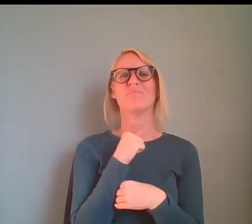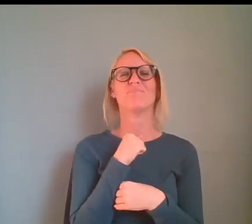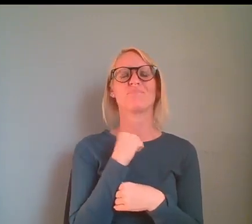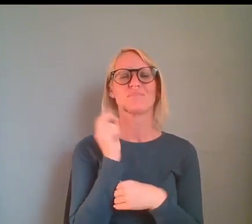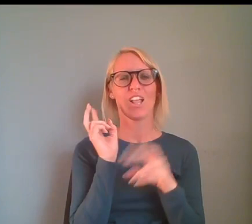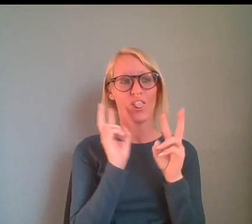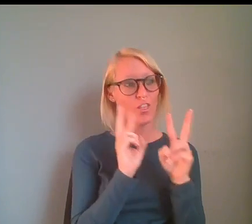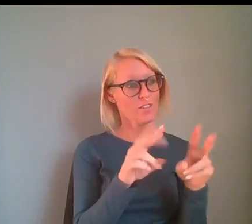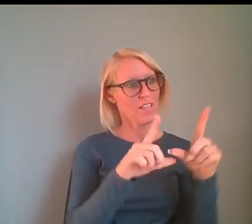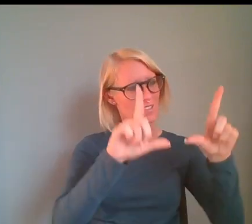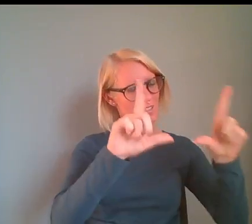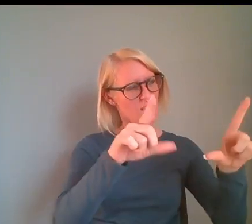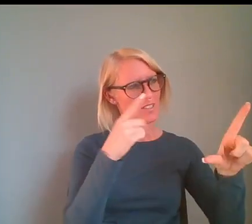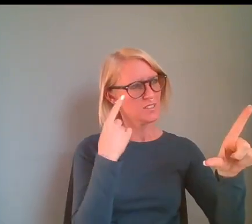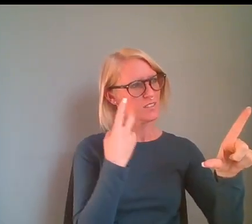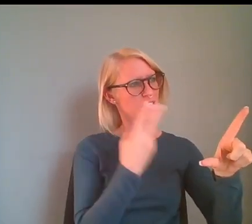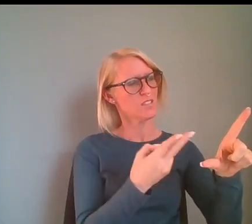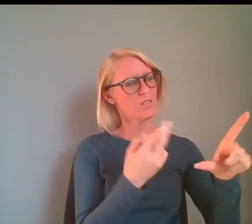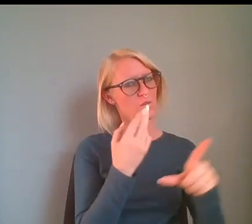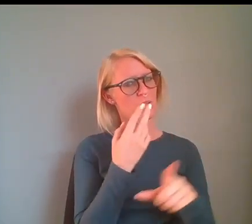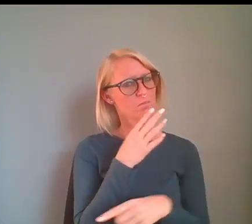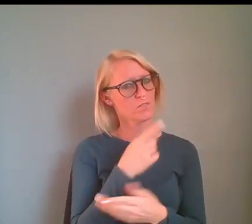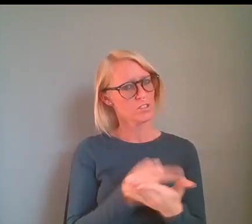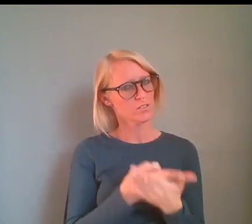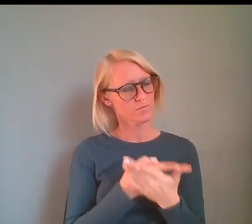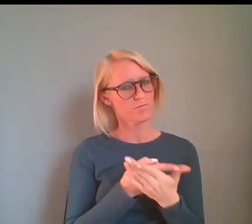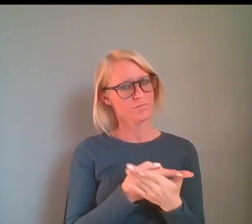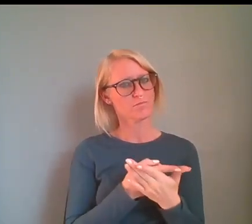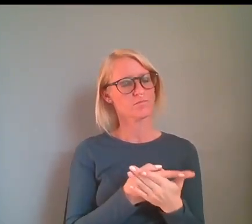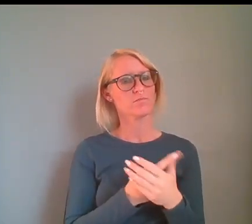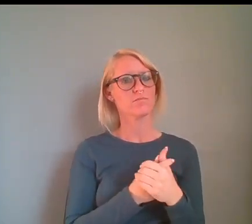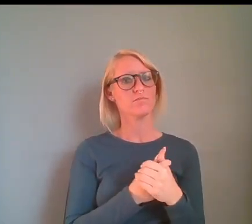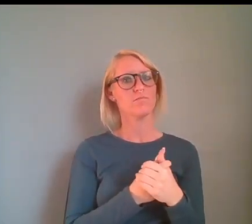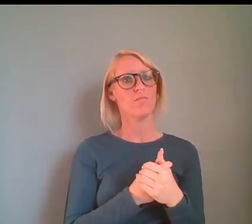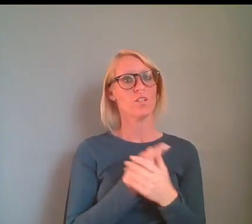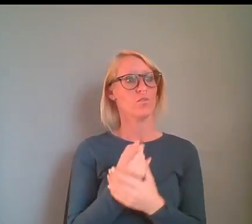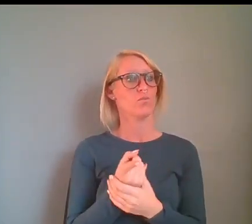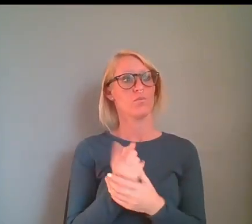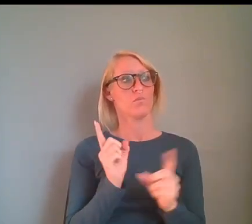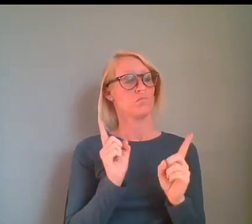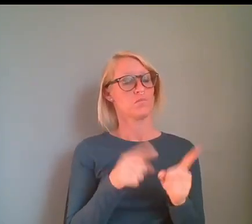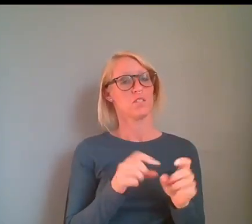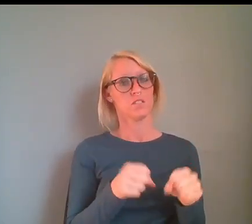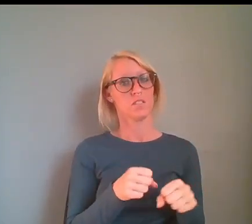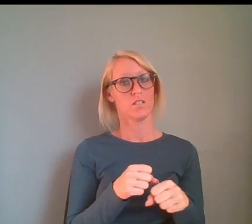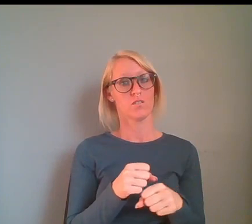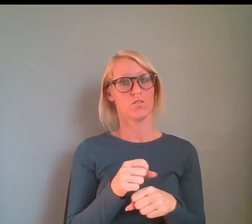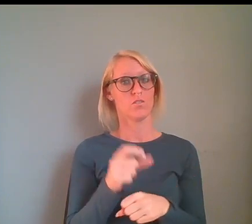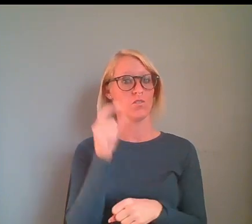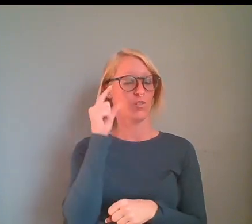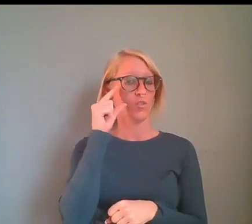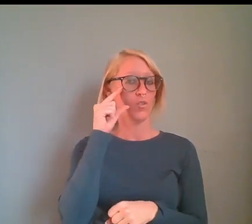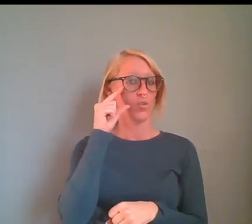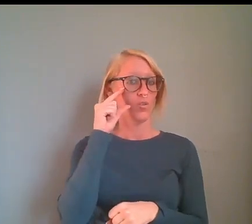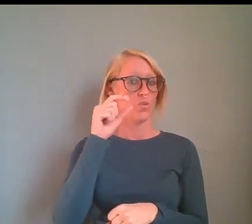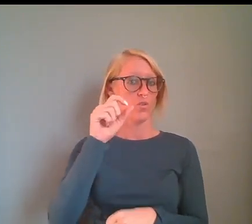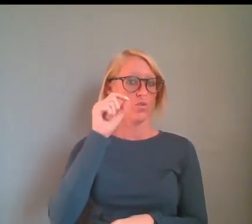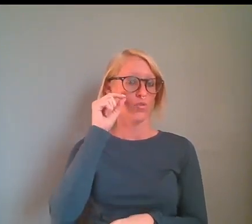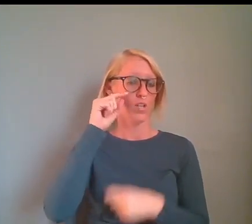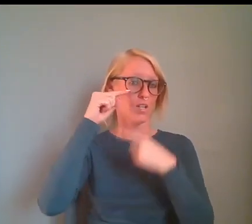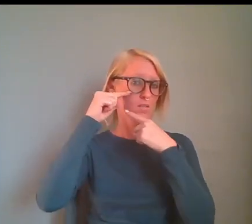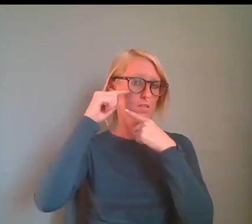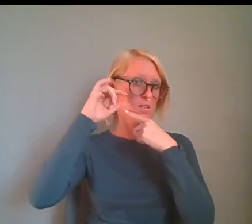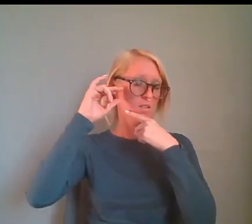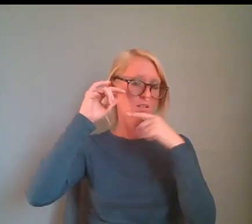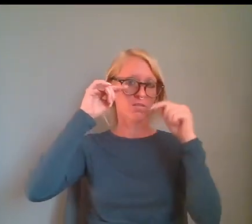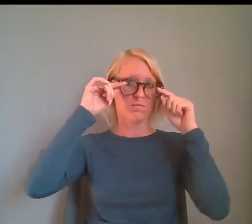that, and you can kind of see what I'm talking about. Like you could even take your crayon and you could measure, and really from here to